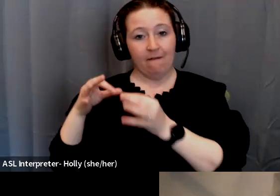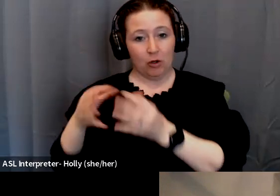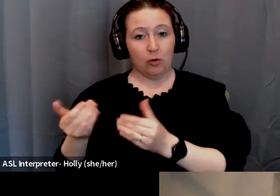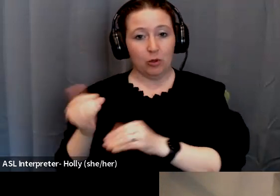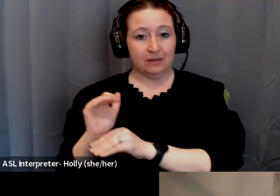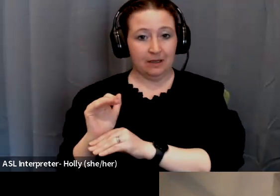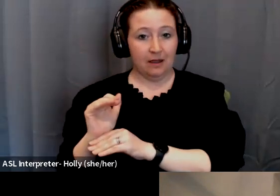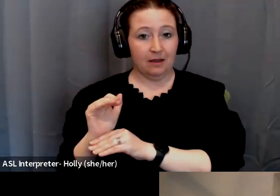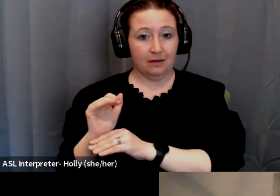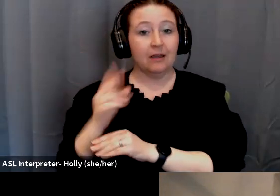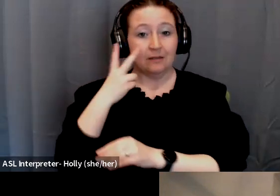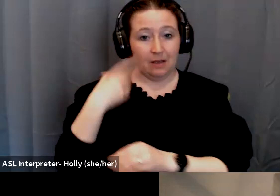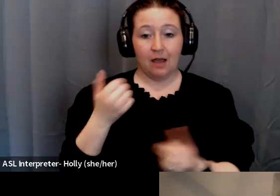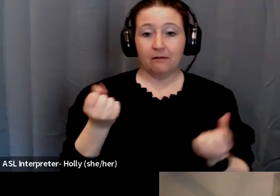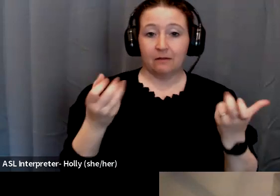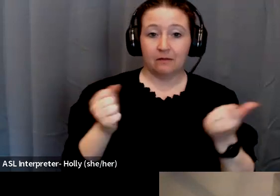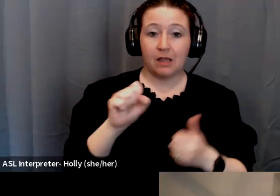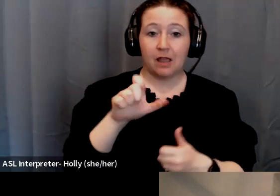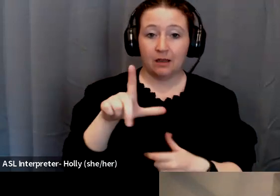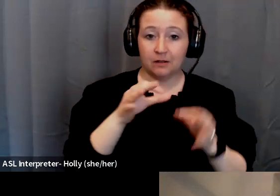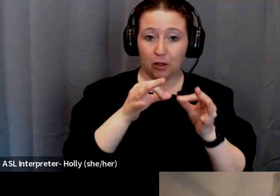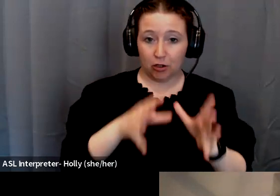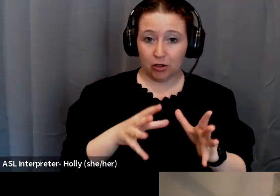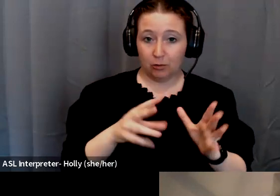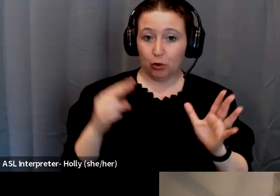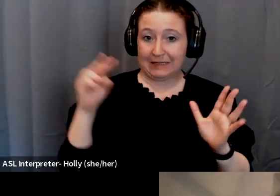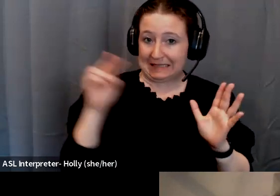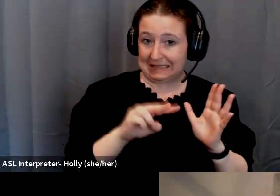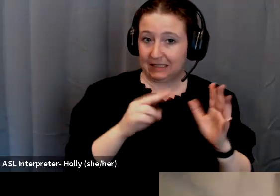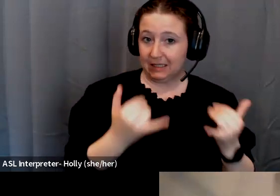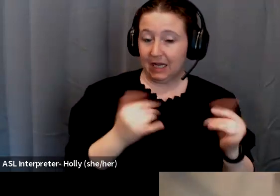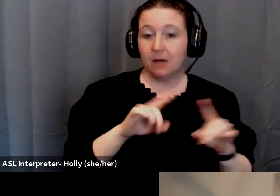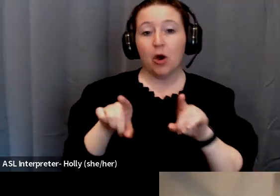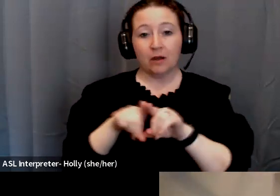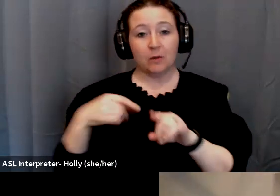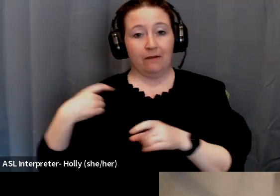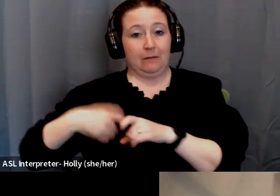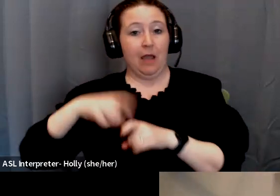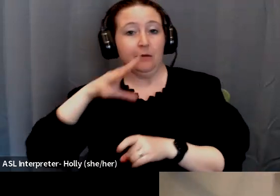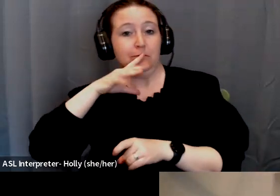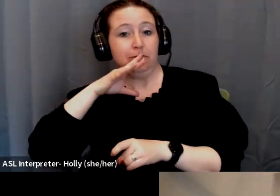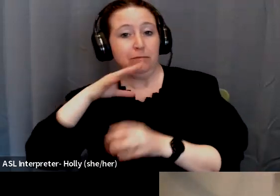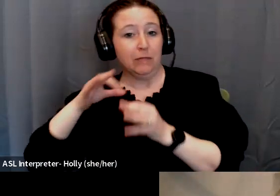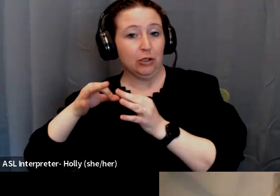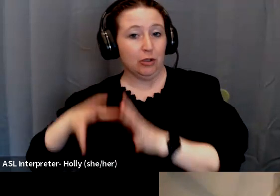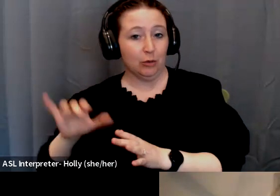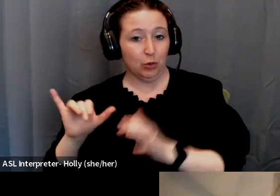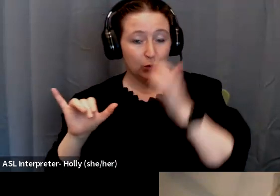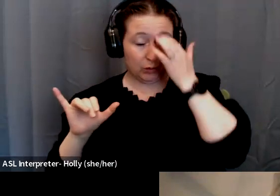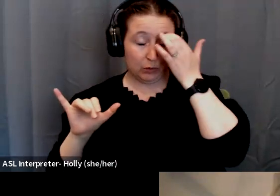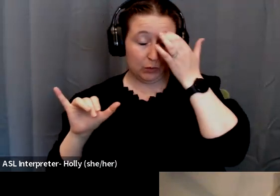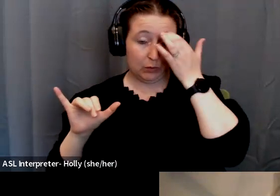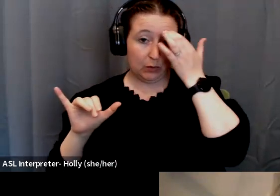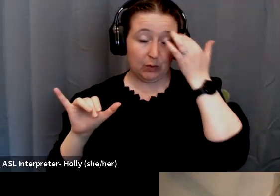you can see our American Sign Language interpreter on screen, but we do also have Spanish interpretation happening as